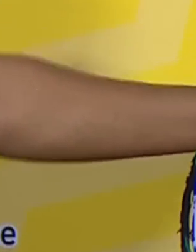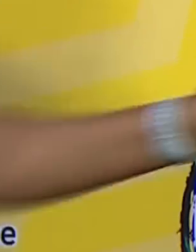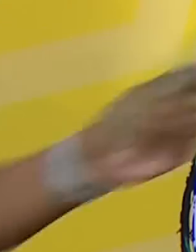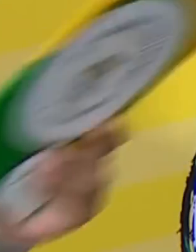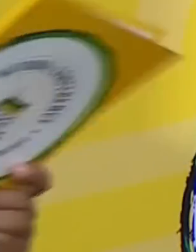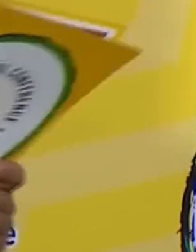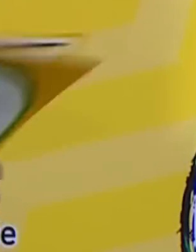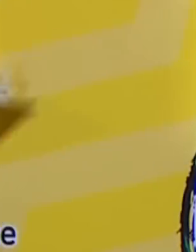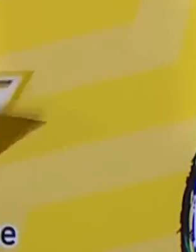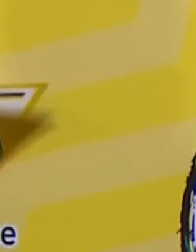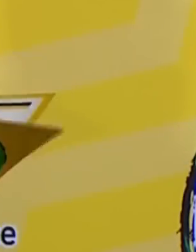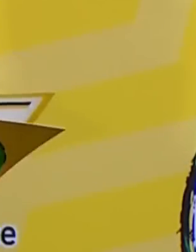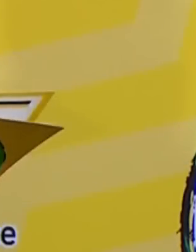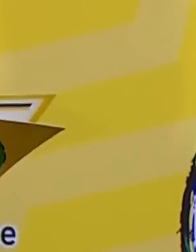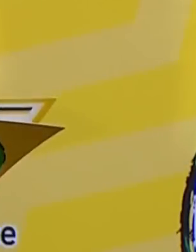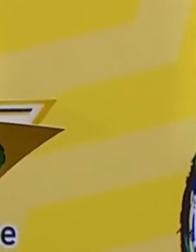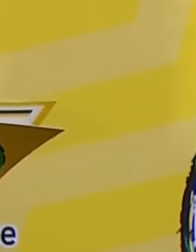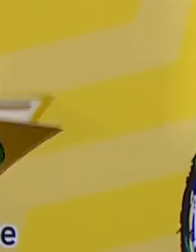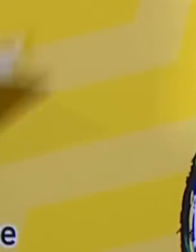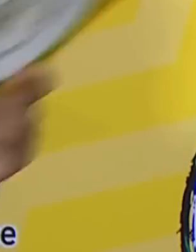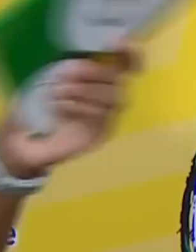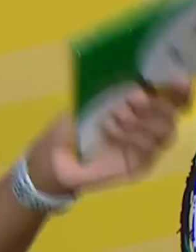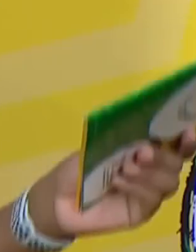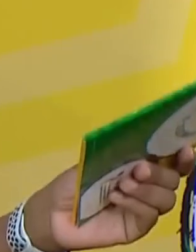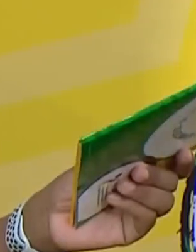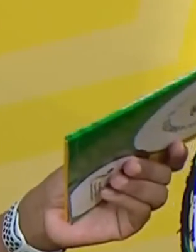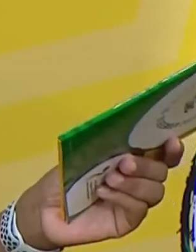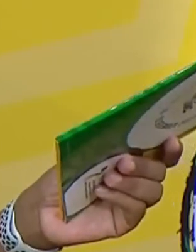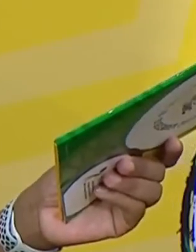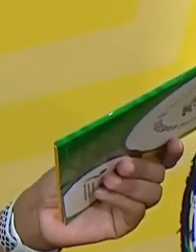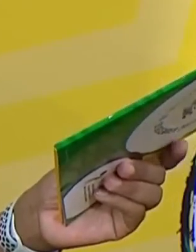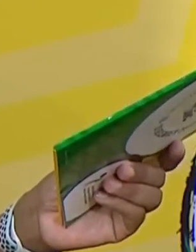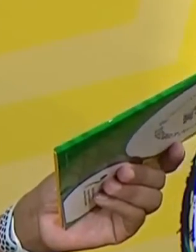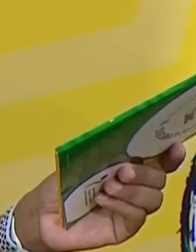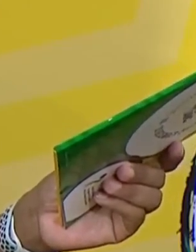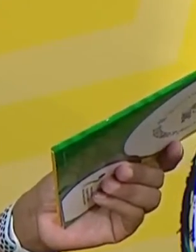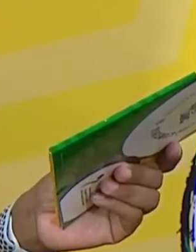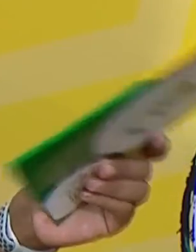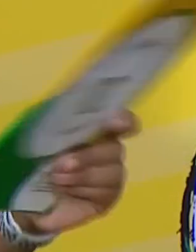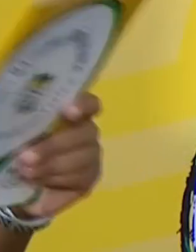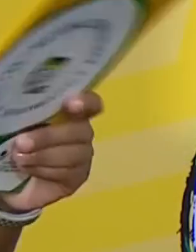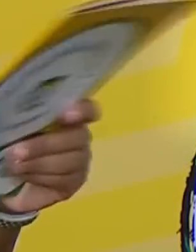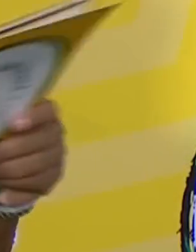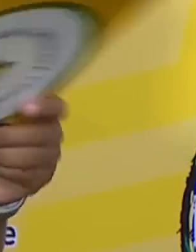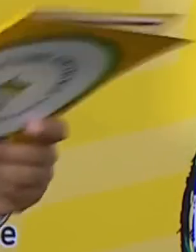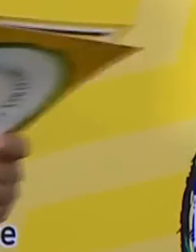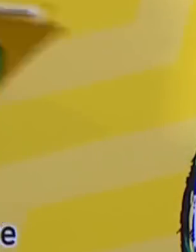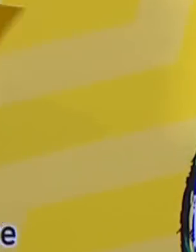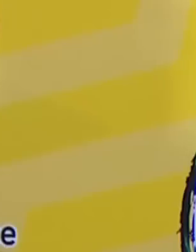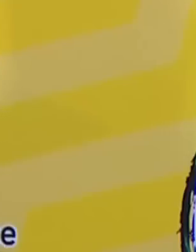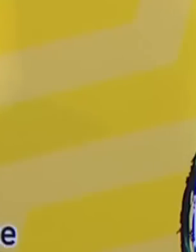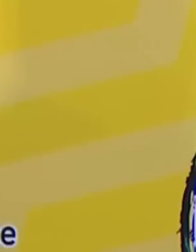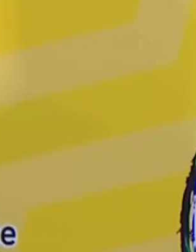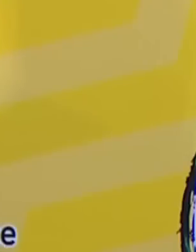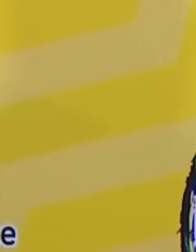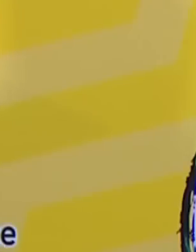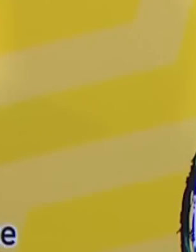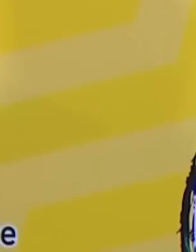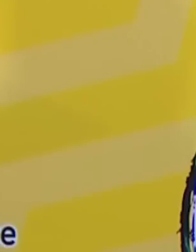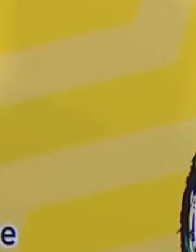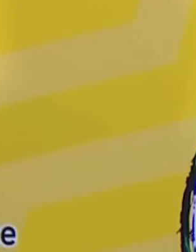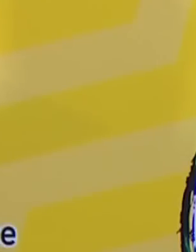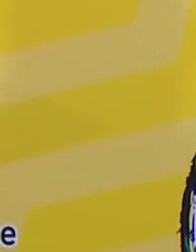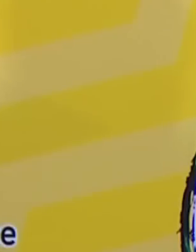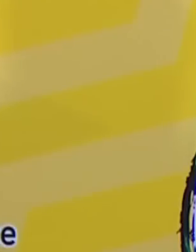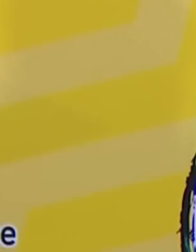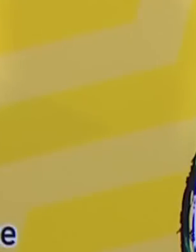informal settlement just outside here. All the studios are set up there, so it provides space for yourselves to